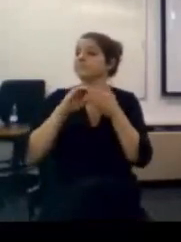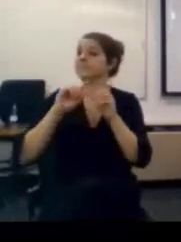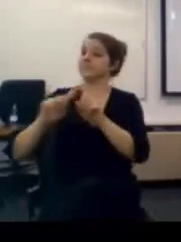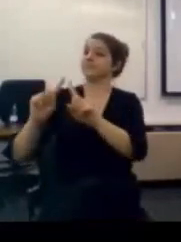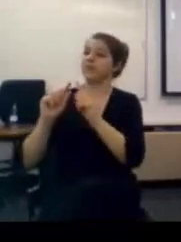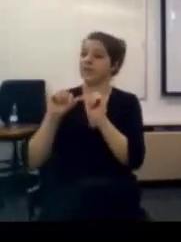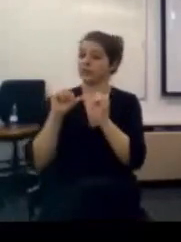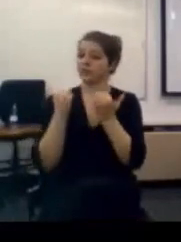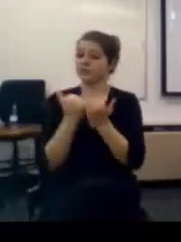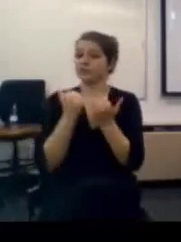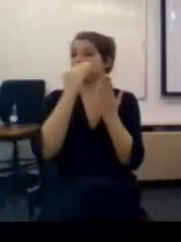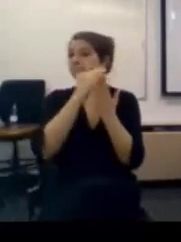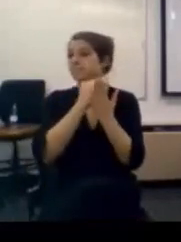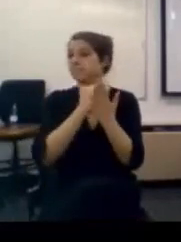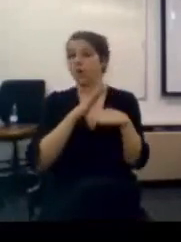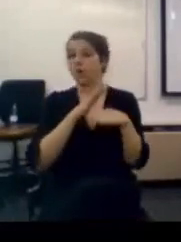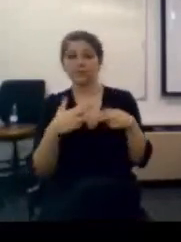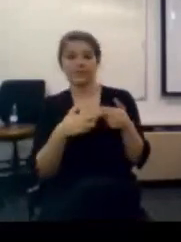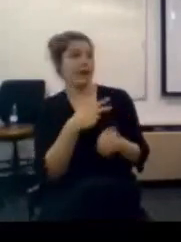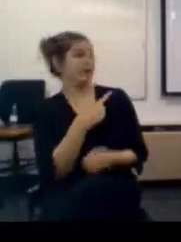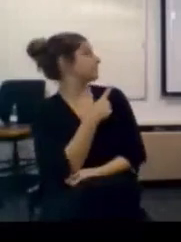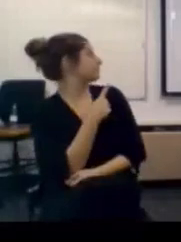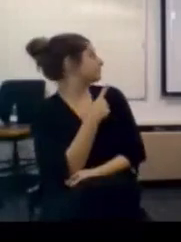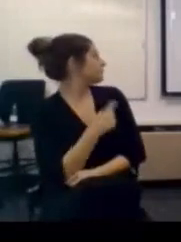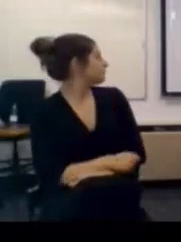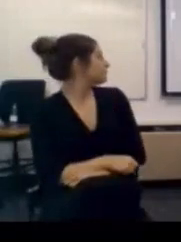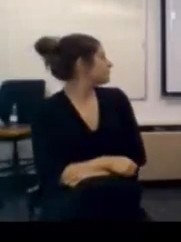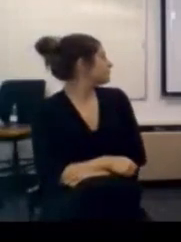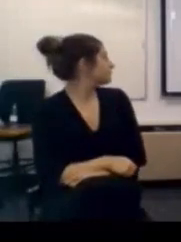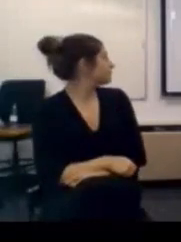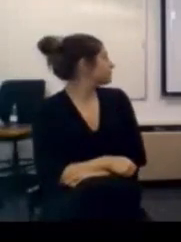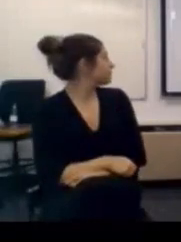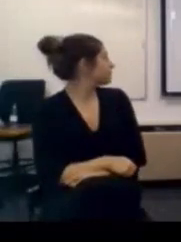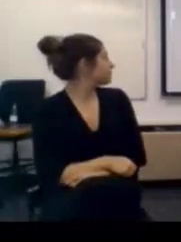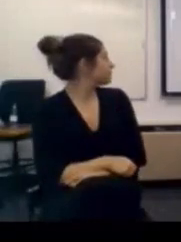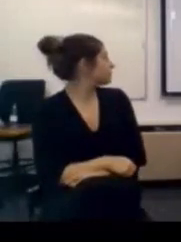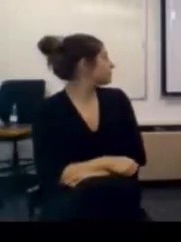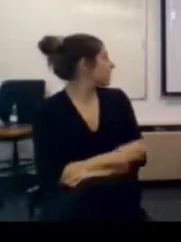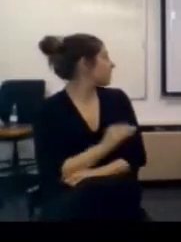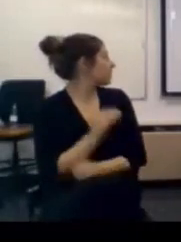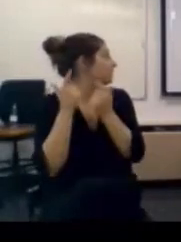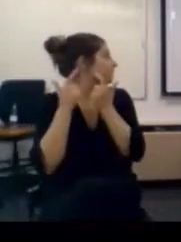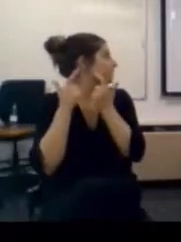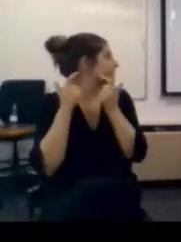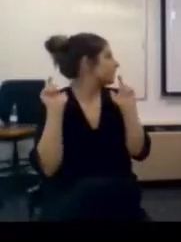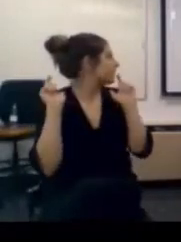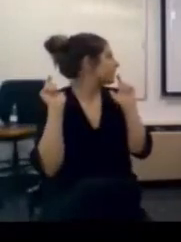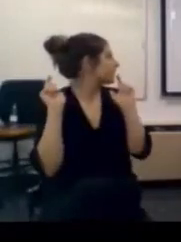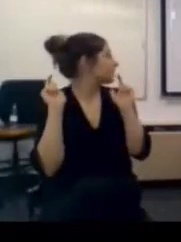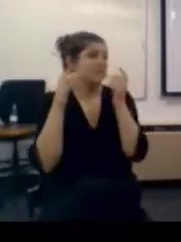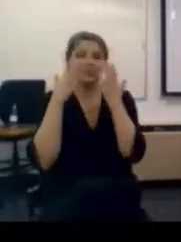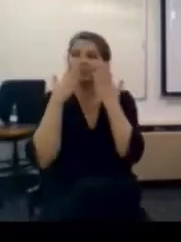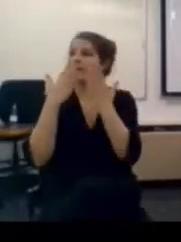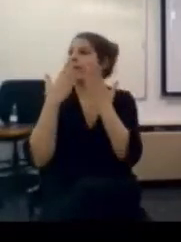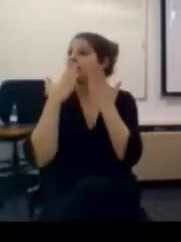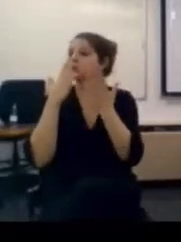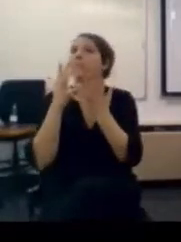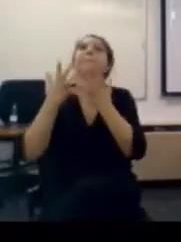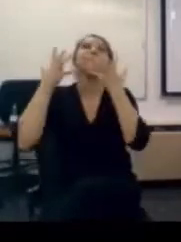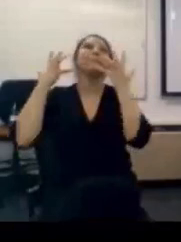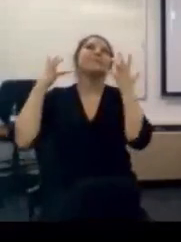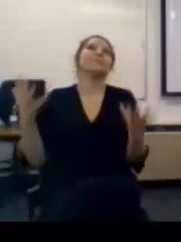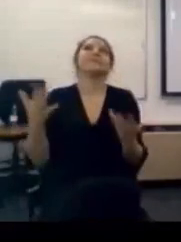other collaborating organizations listed on our slide, and a very big thank